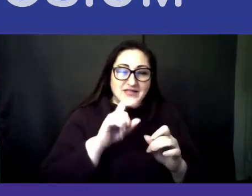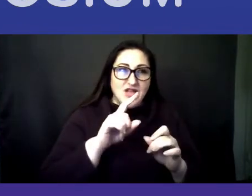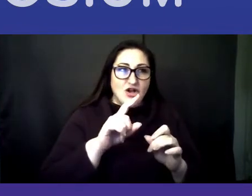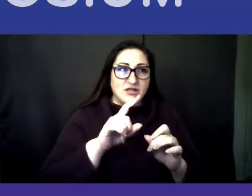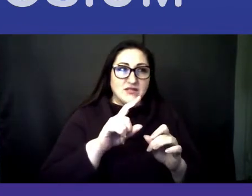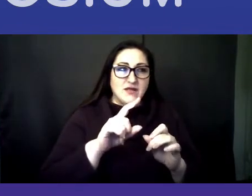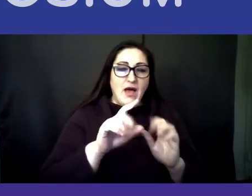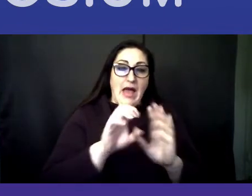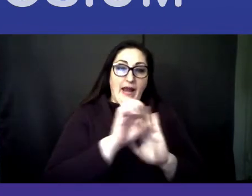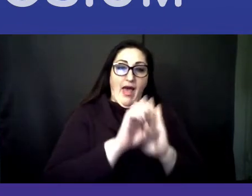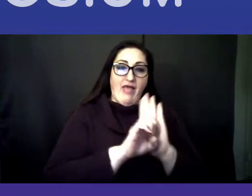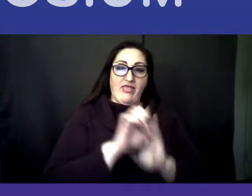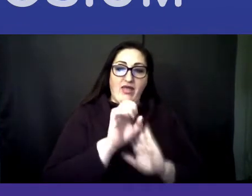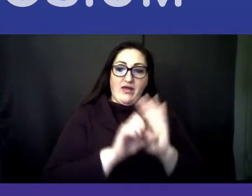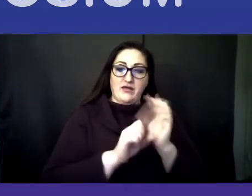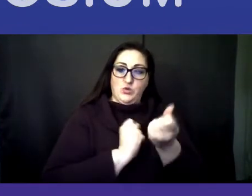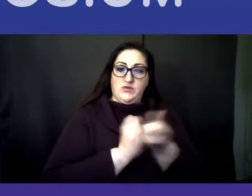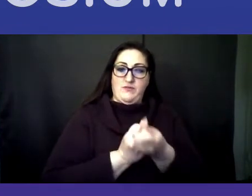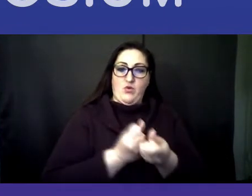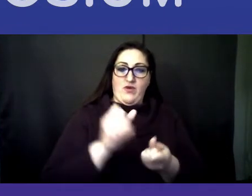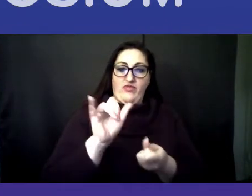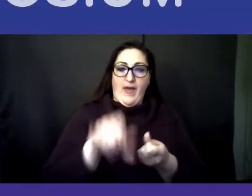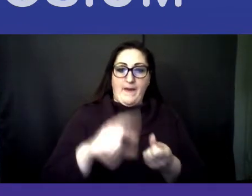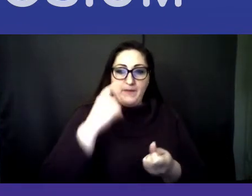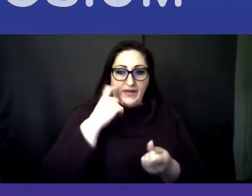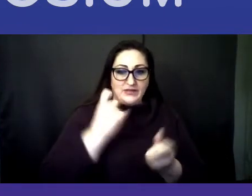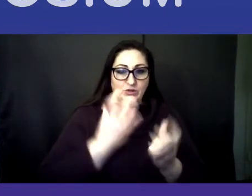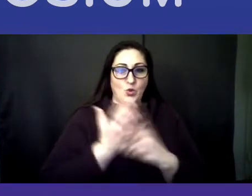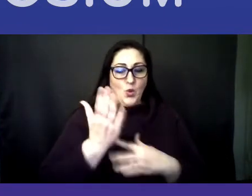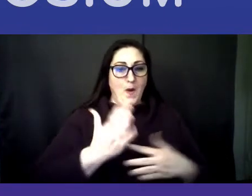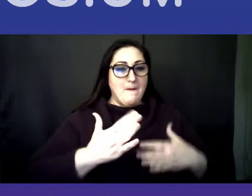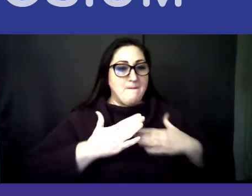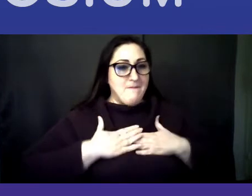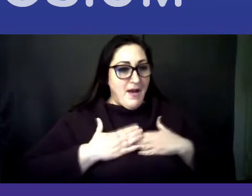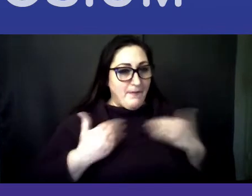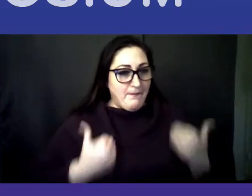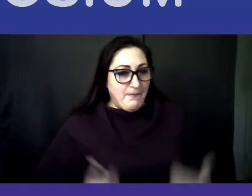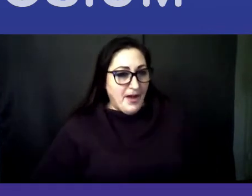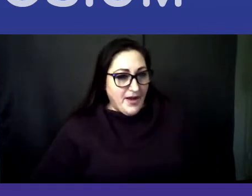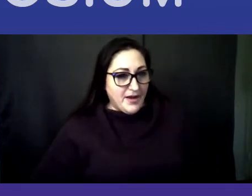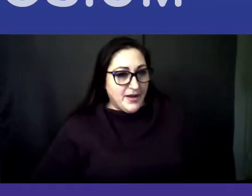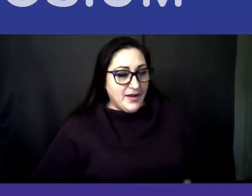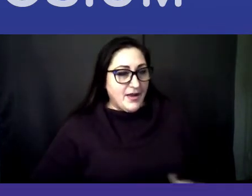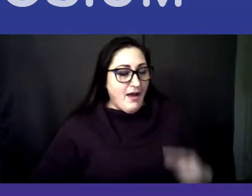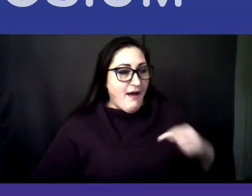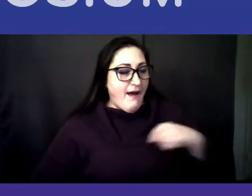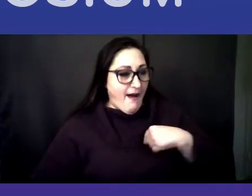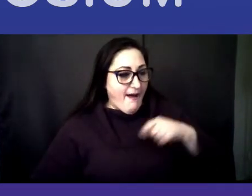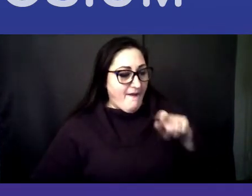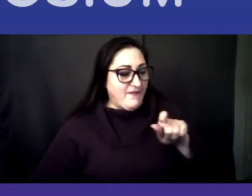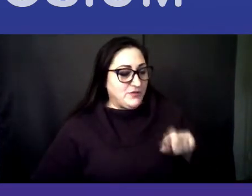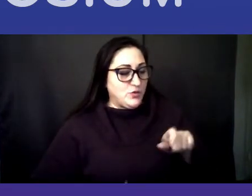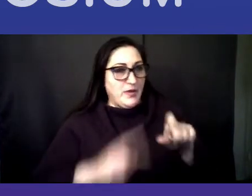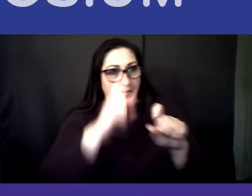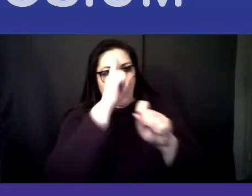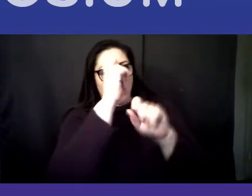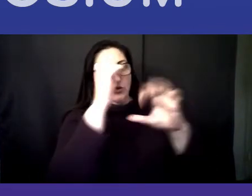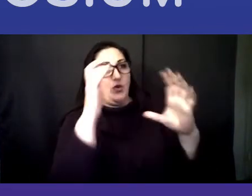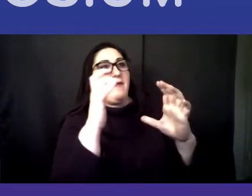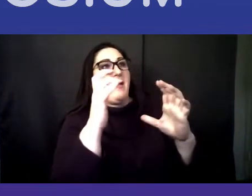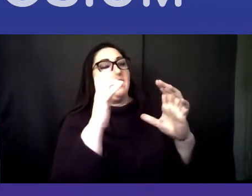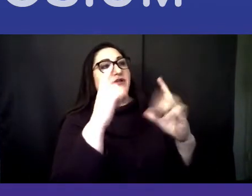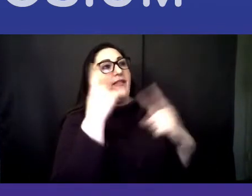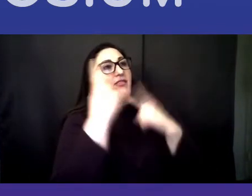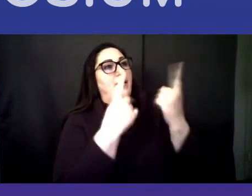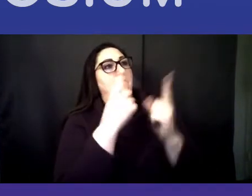of like through my body, I have to be able to imagine other bodies